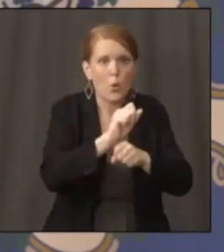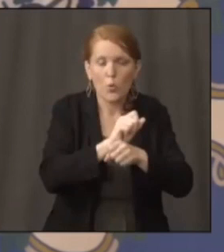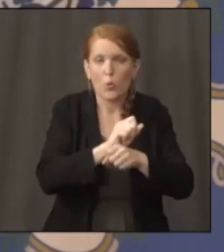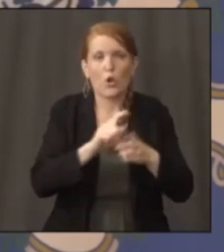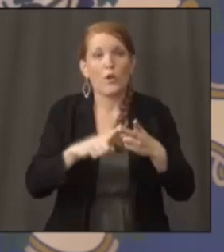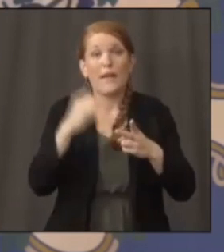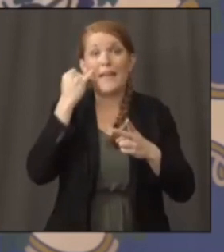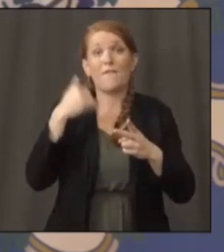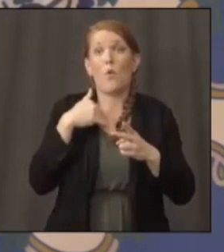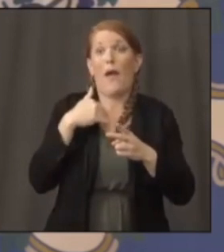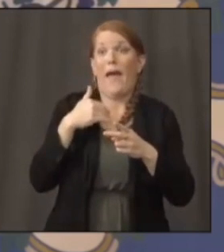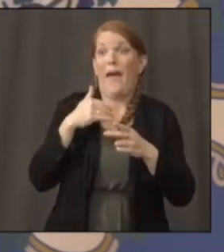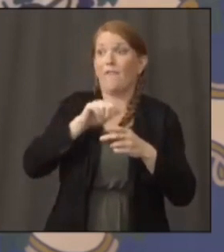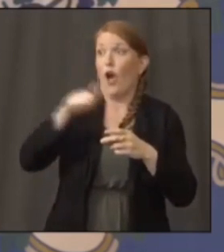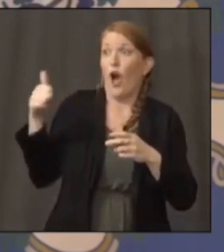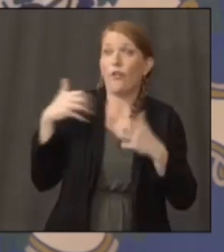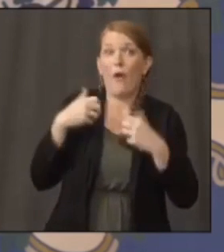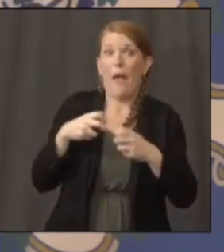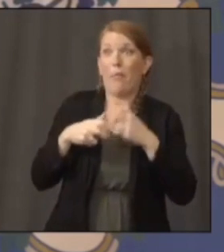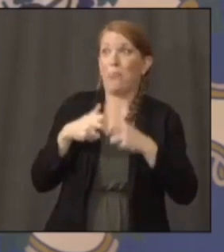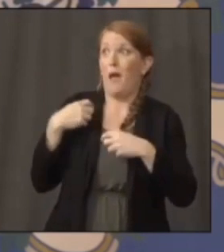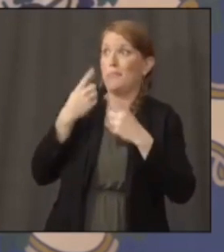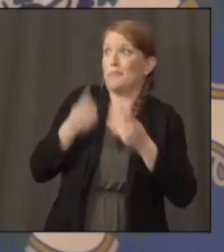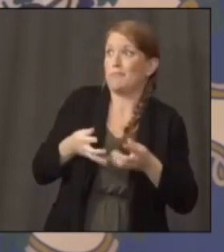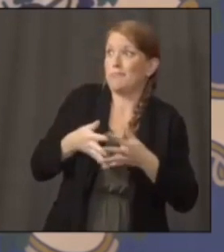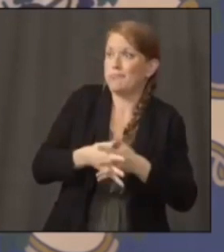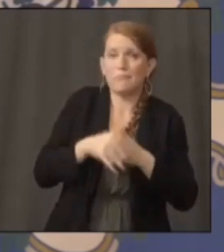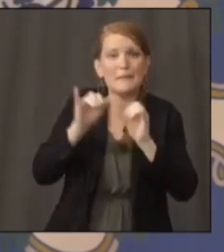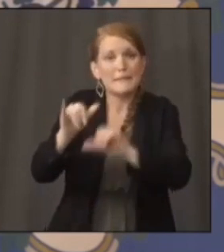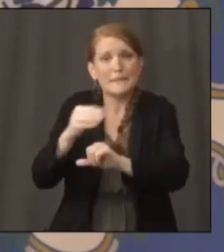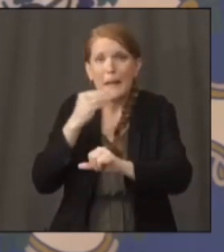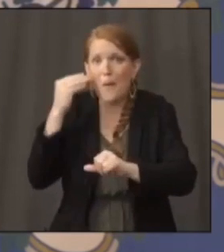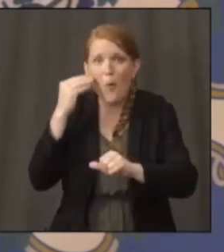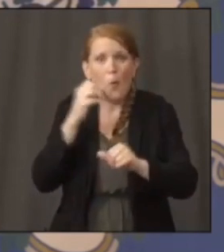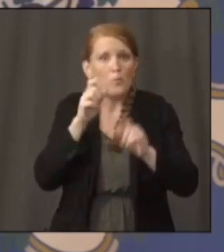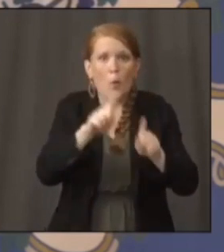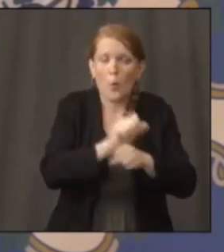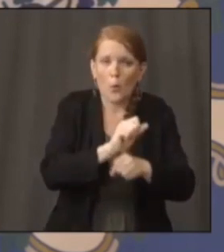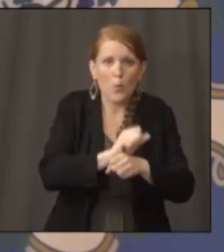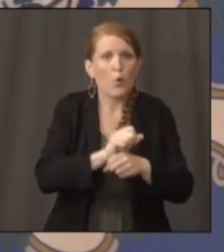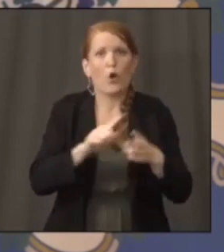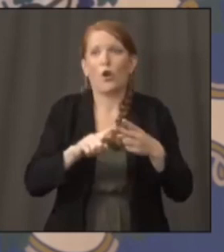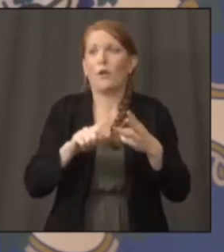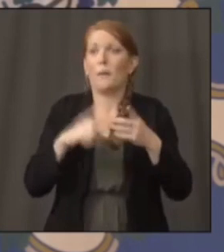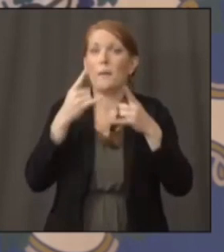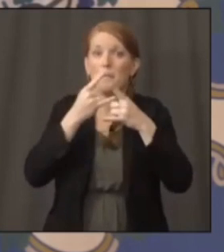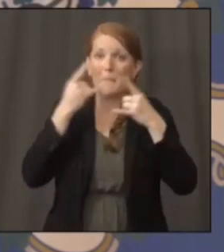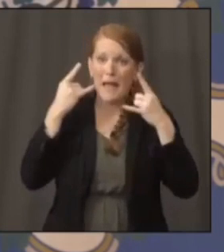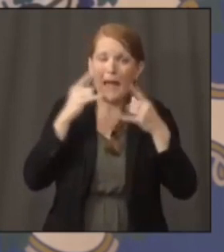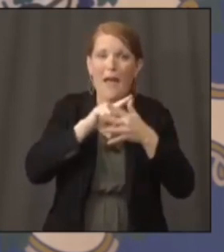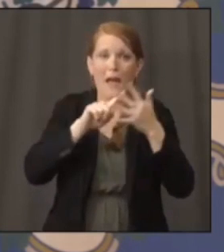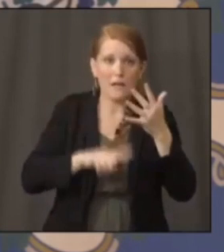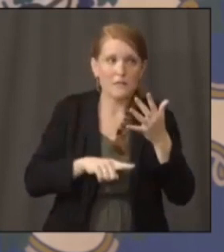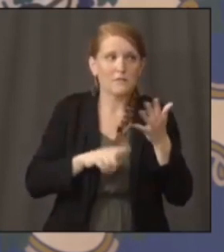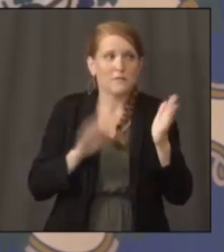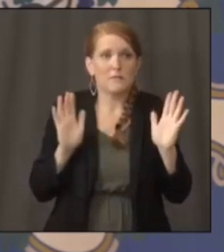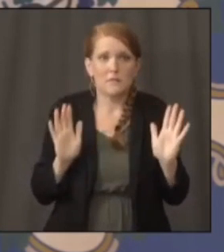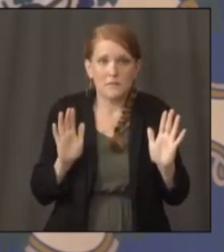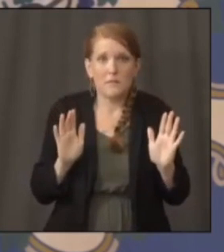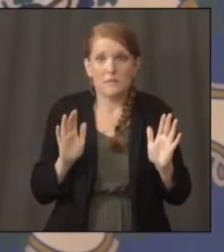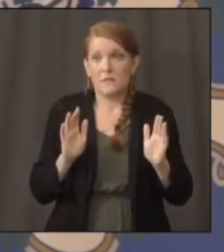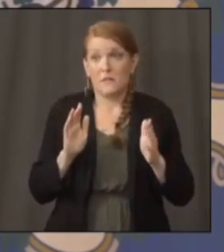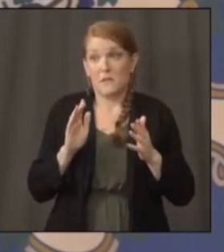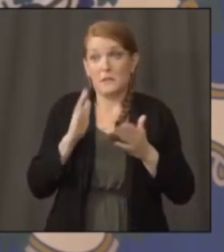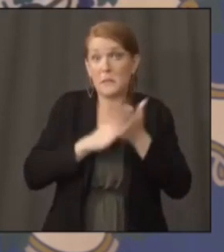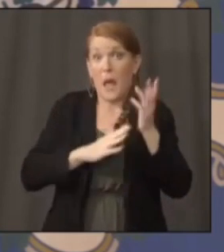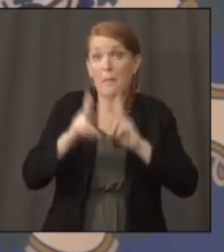not show up at work. Wear the mask. I mean, a lot of protocols were not followed, but that doesn't mean those protocols weren't in